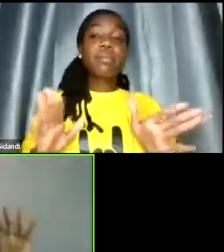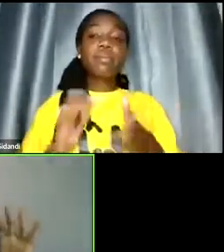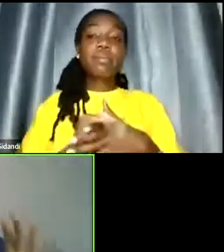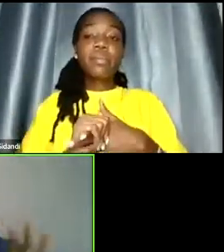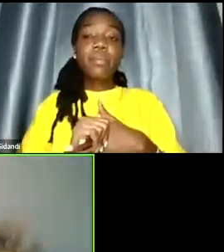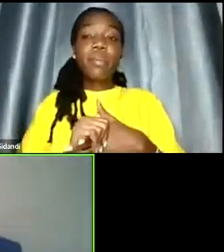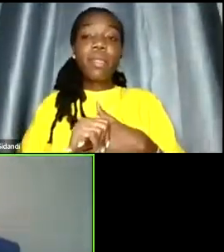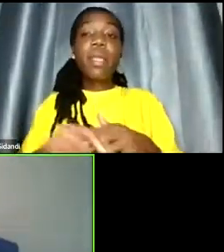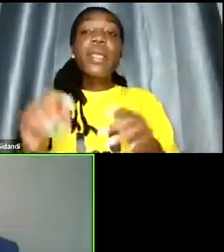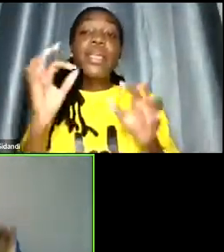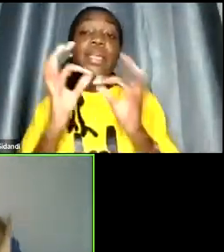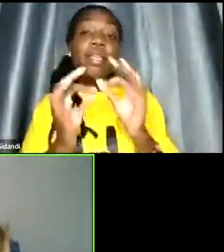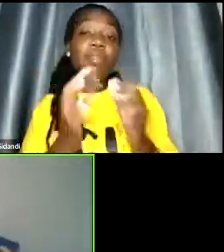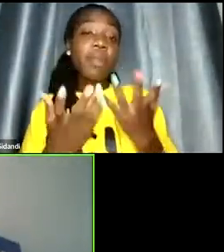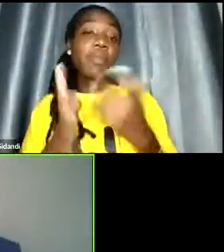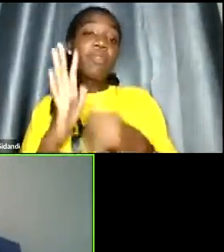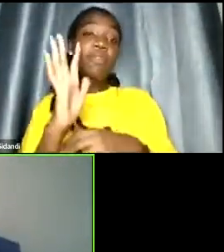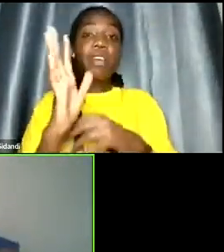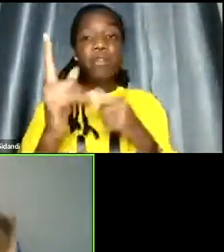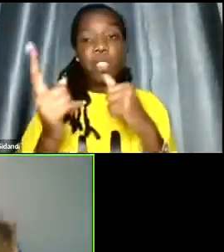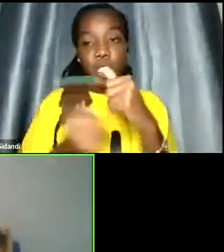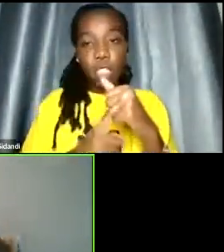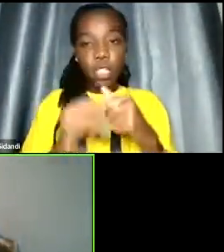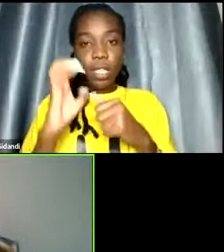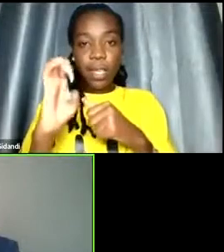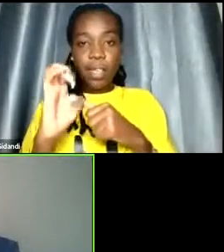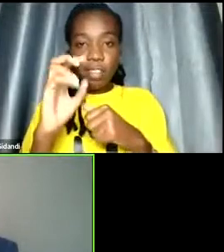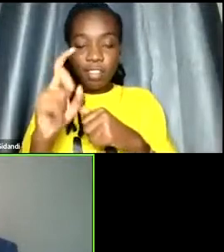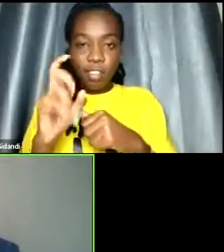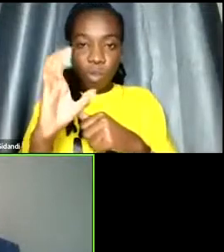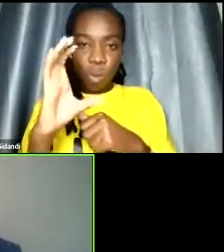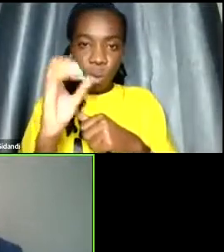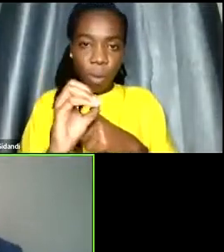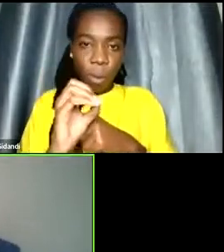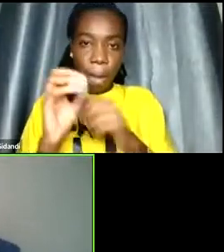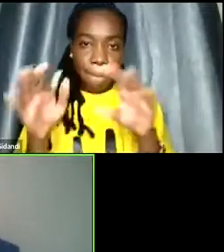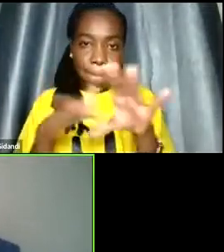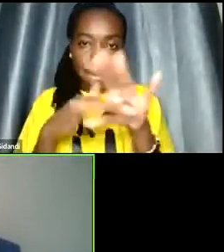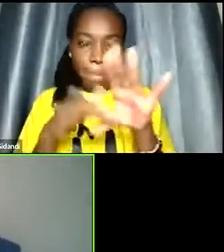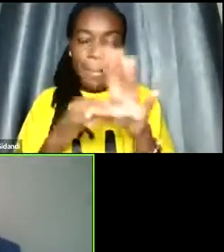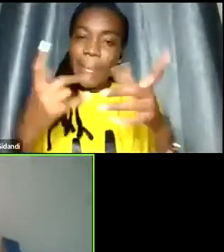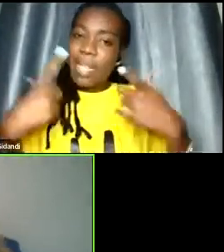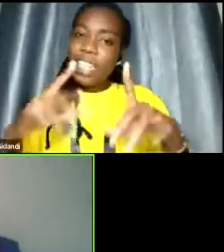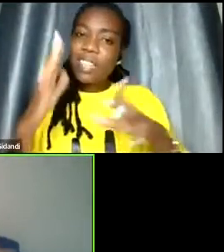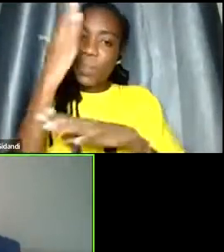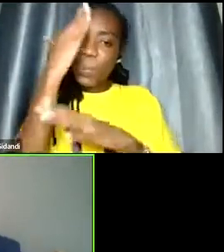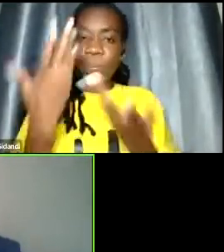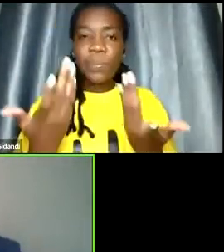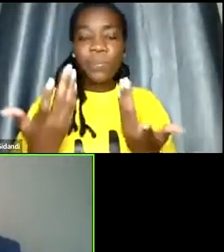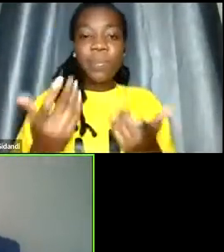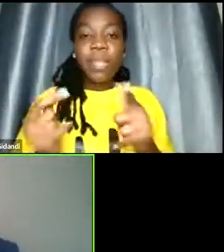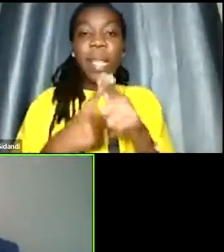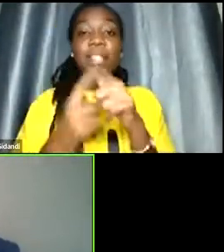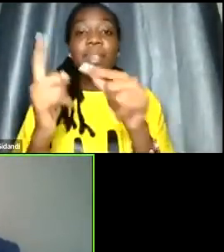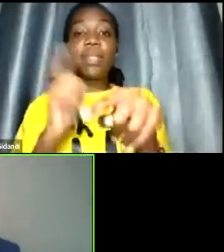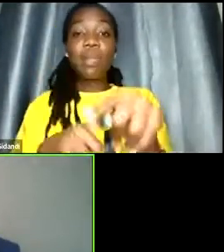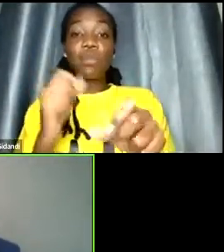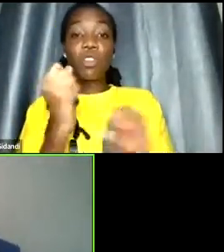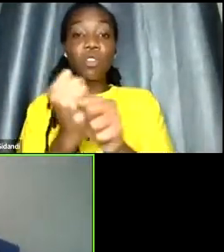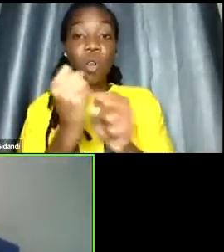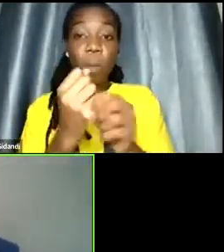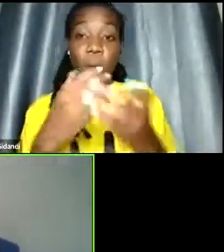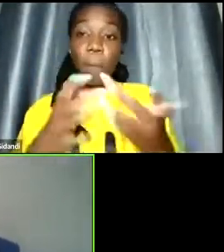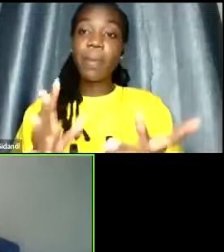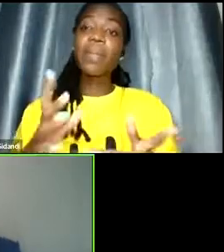if there are up to 5 or 6 ExCo members who are ready for succession, let them know. And when the job opens up, let them all